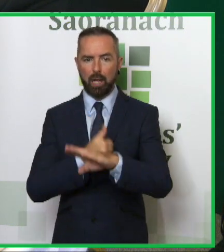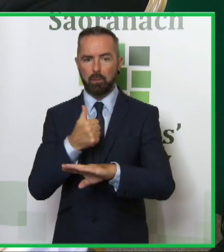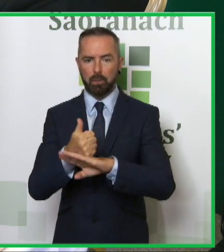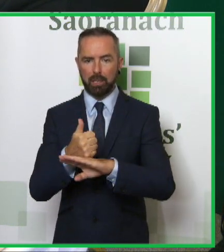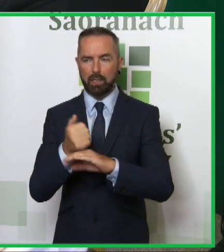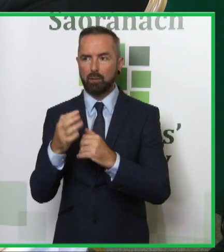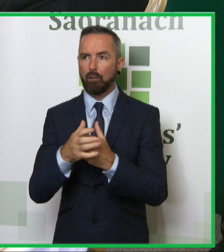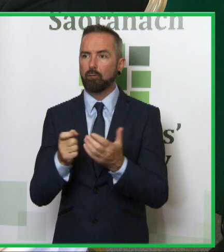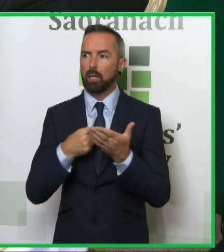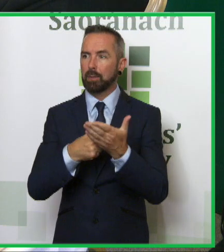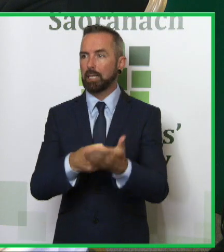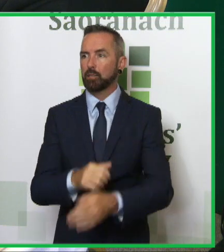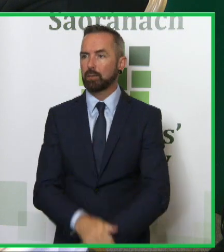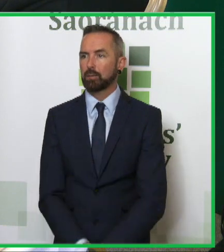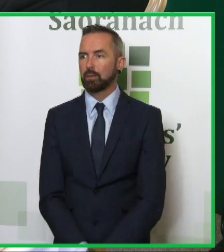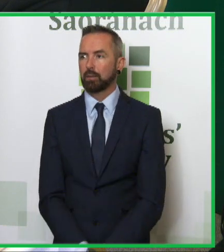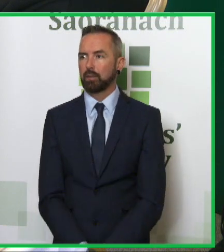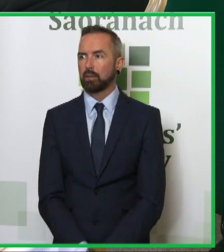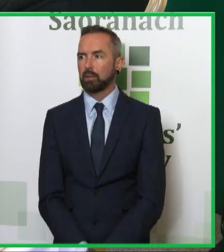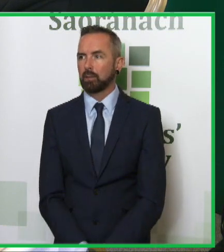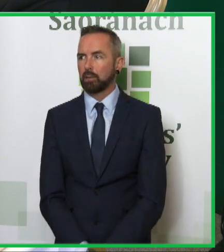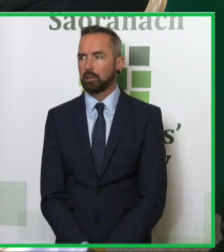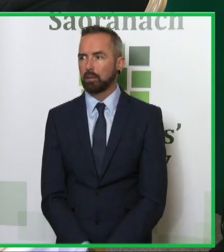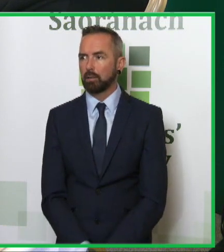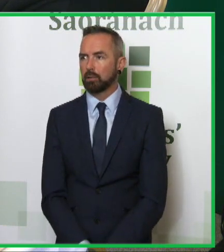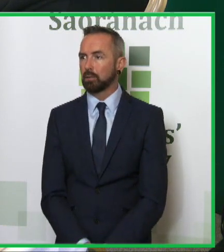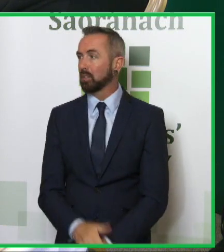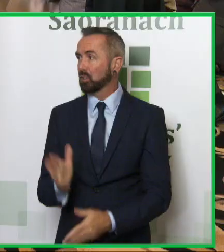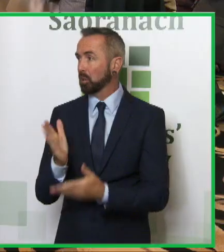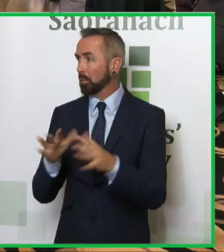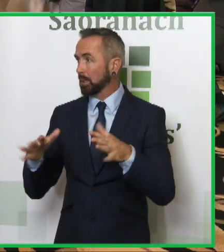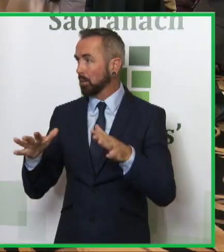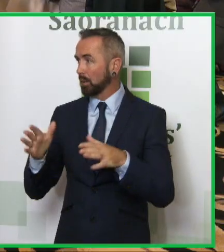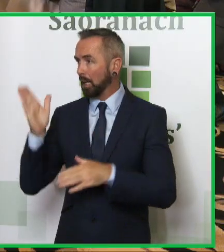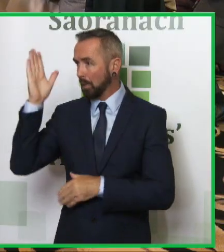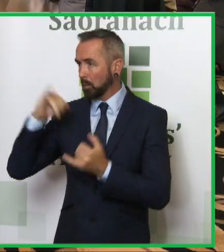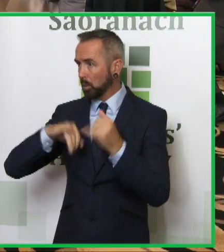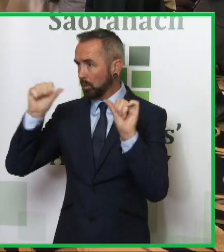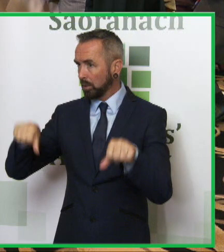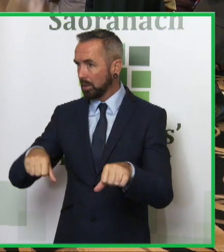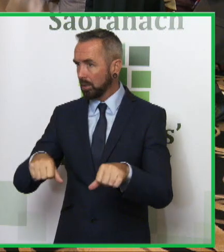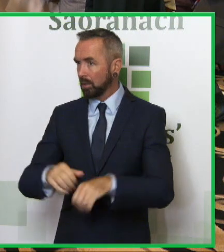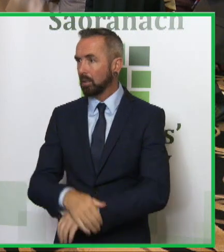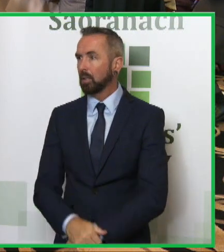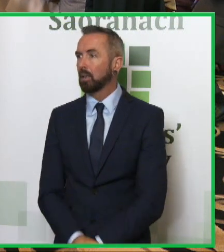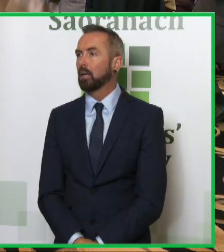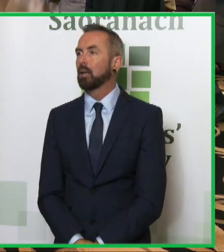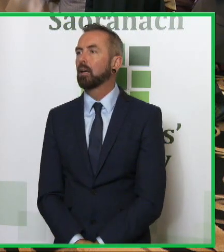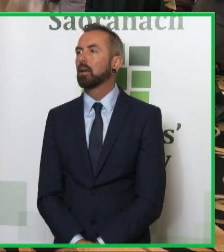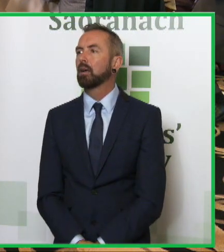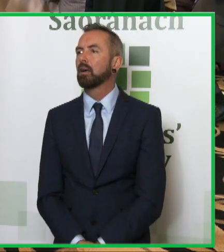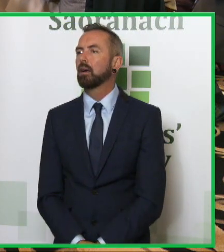recommendations. Something like that. Everybody in favour? We do about something like that. Okay, right. Quick.